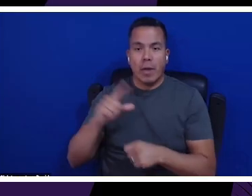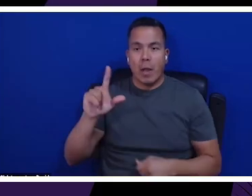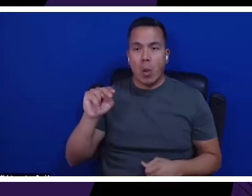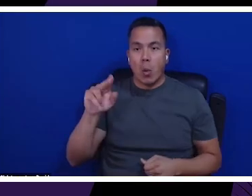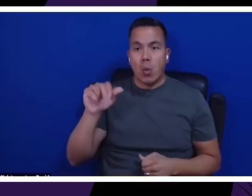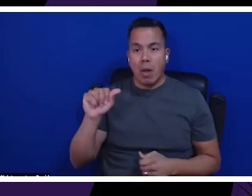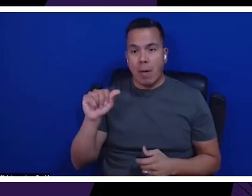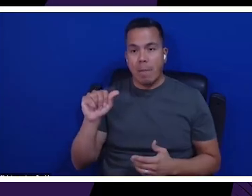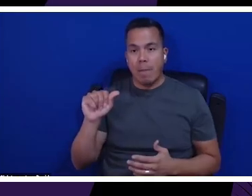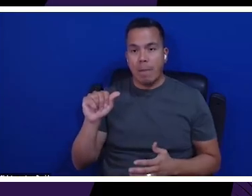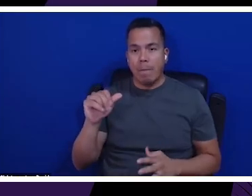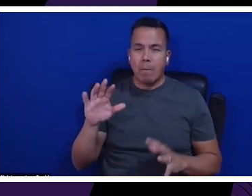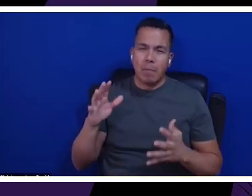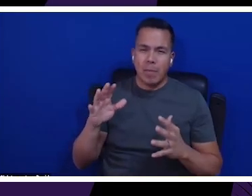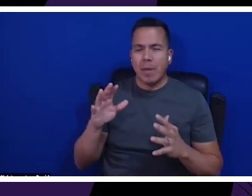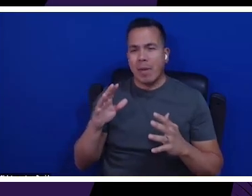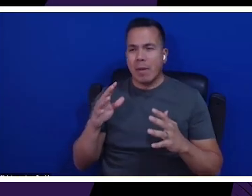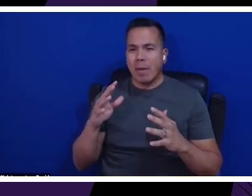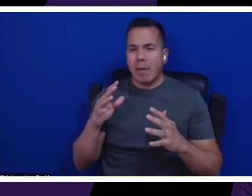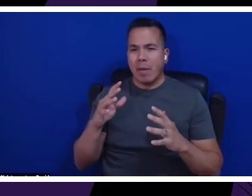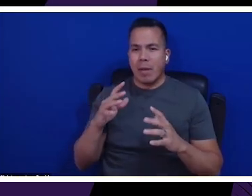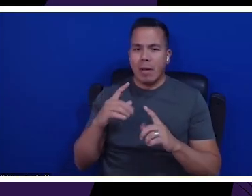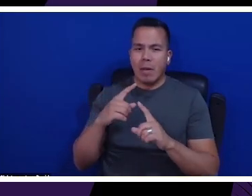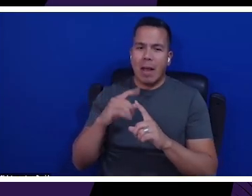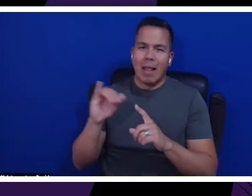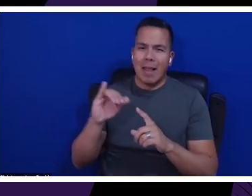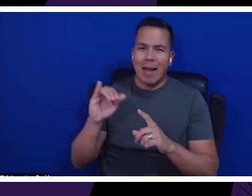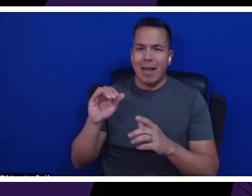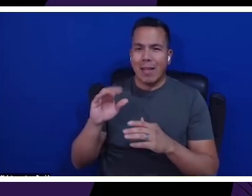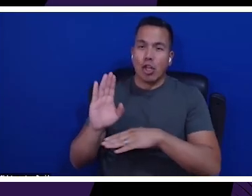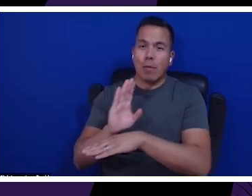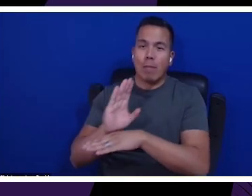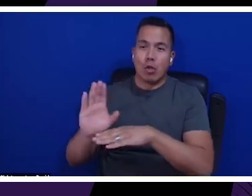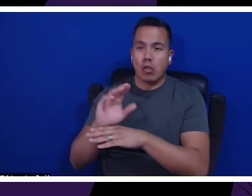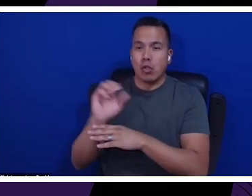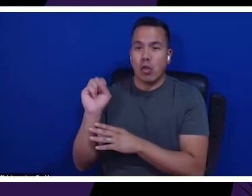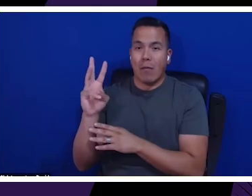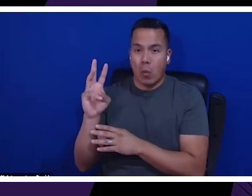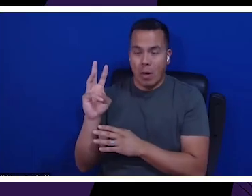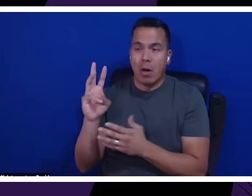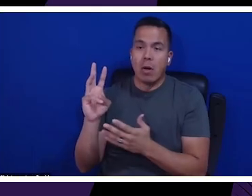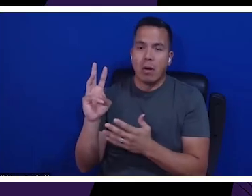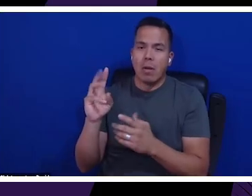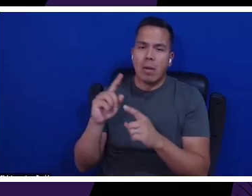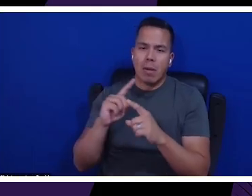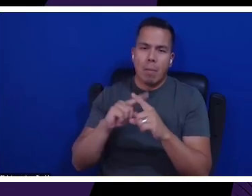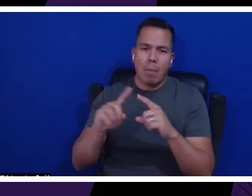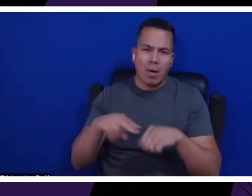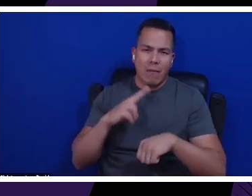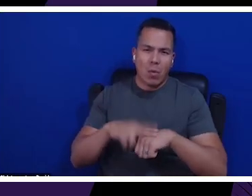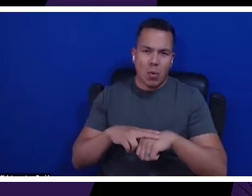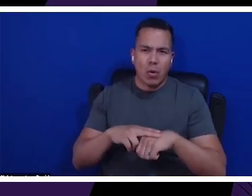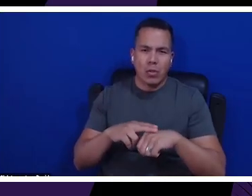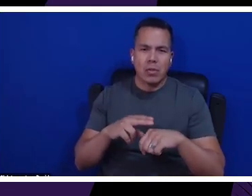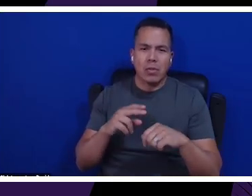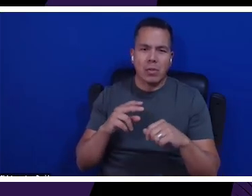or at least aiming a commercial software as good as commercial software, but of course it's always good not to